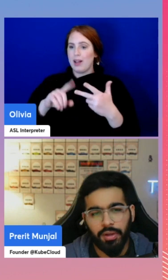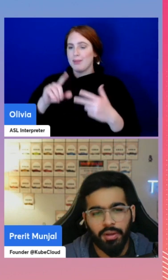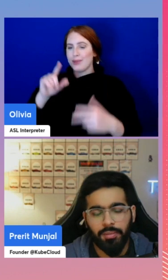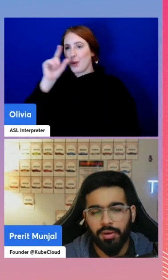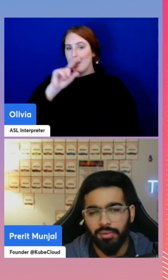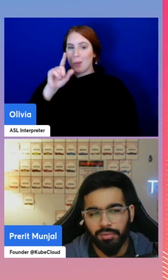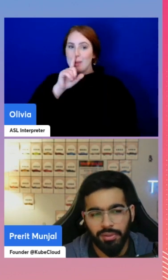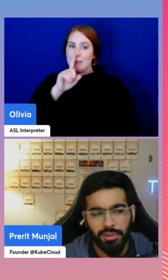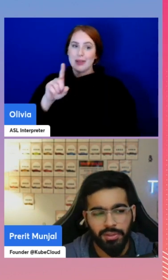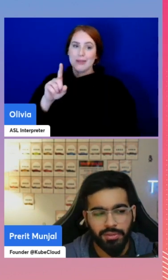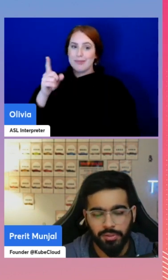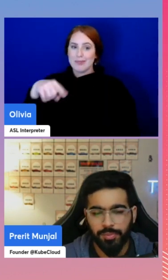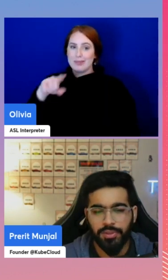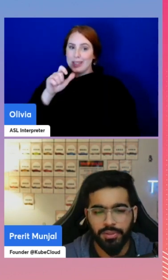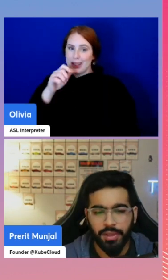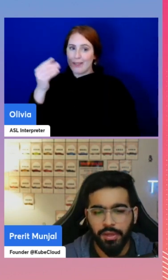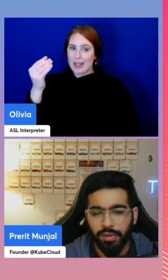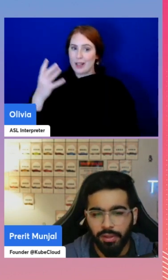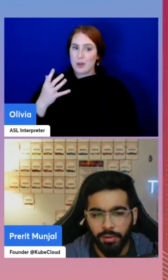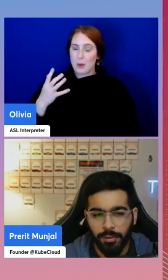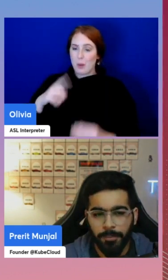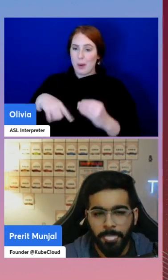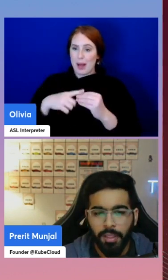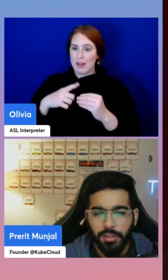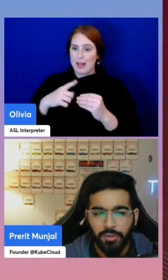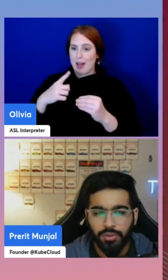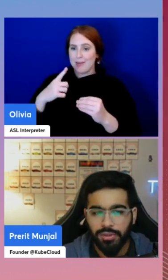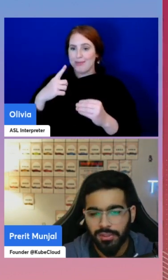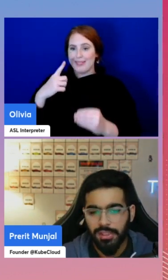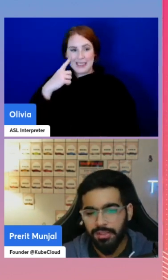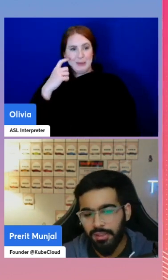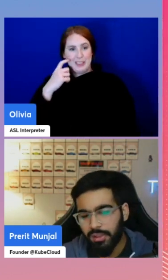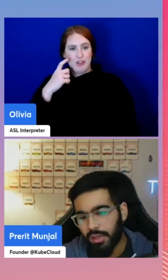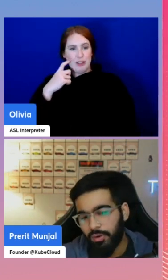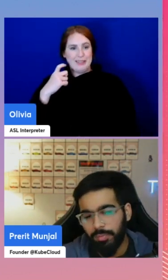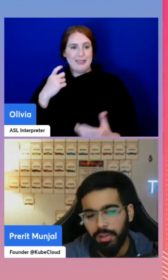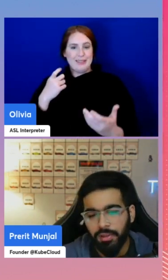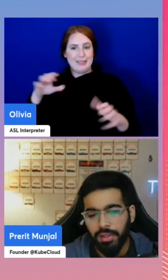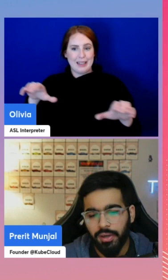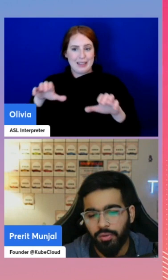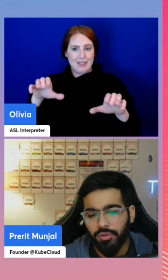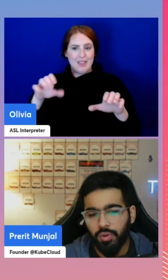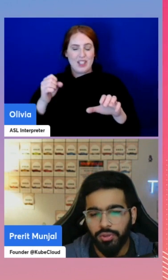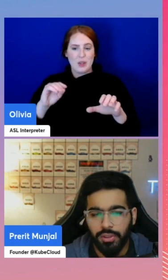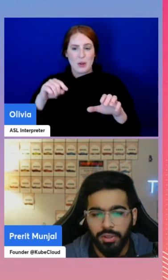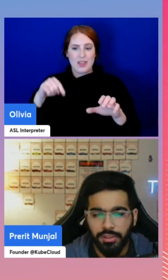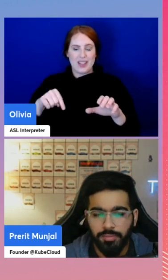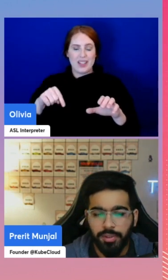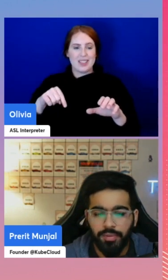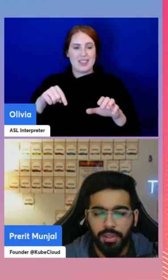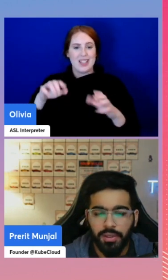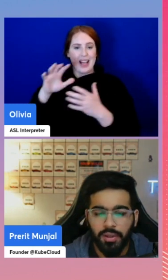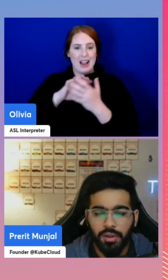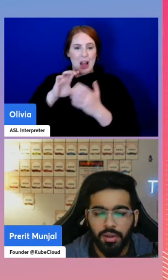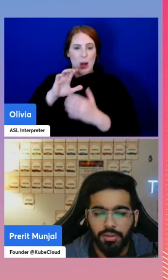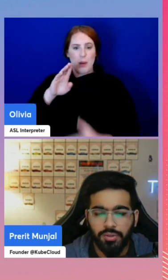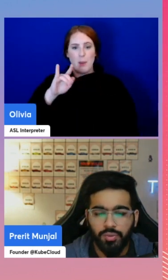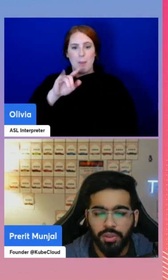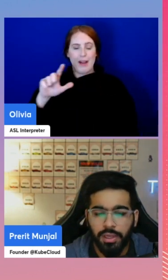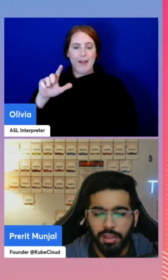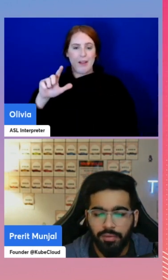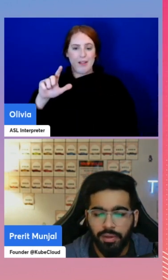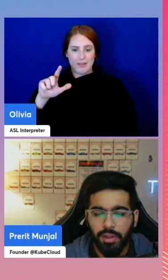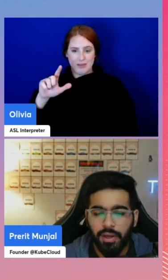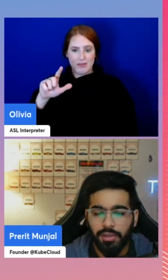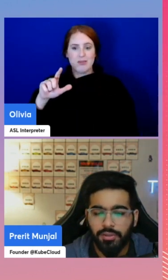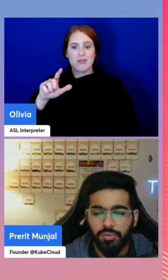us about the suspicious activity. Okay, so this is the cloud bill that was costed us between